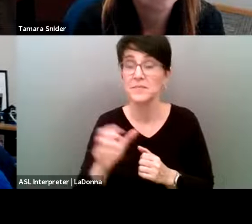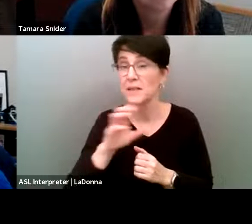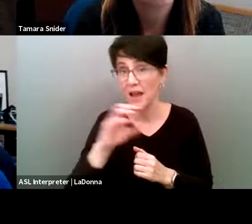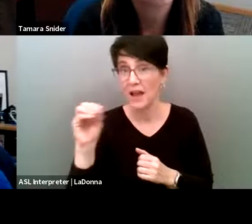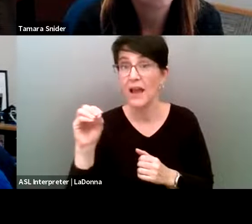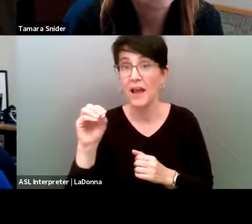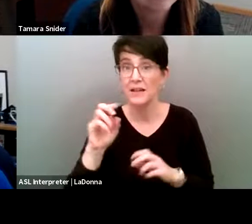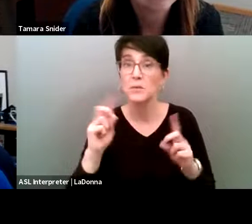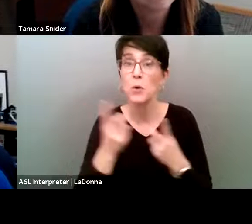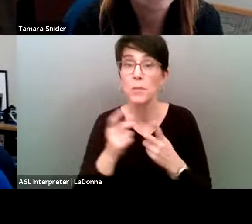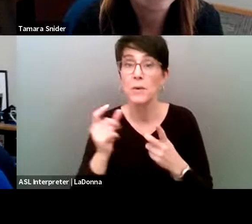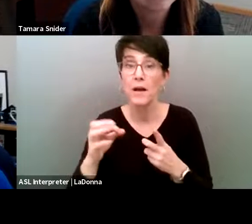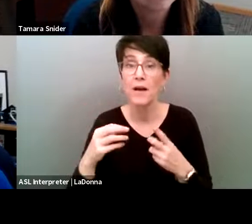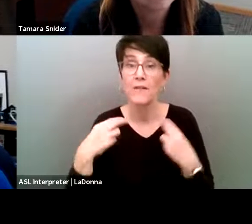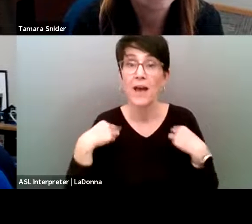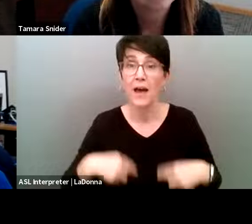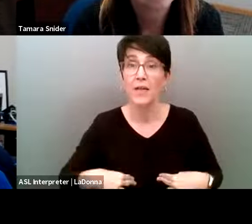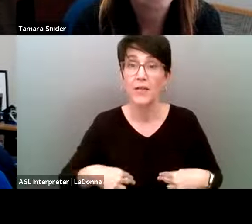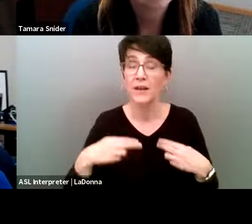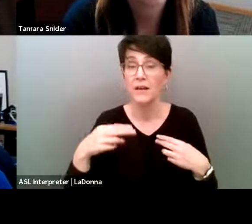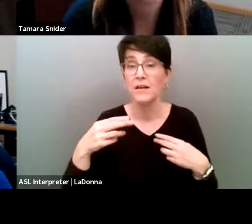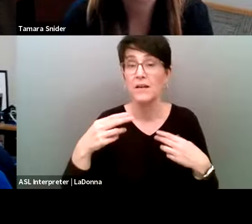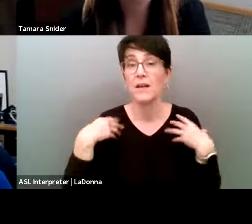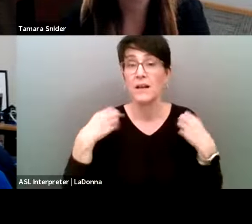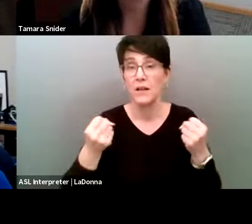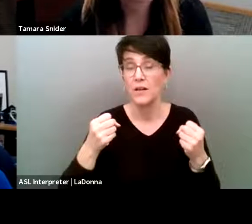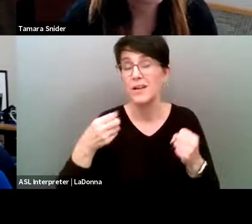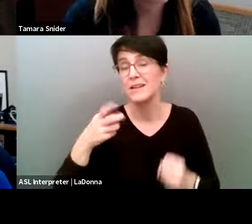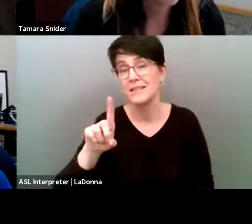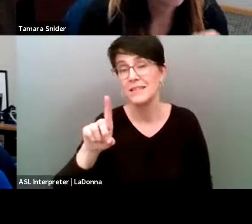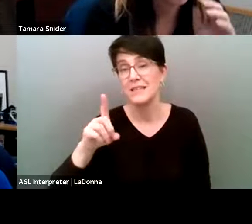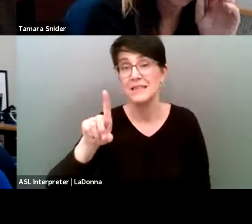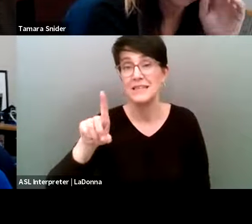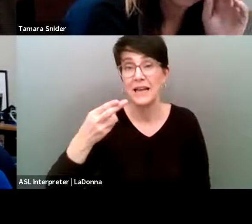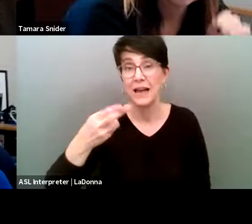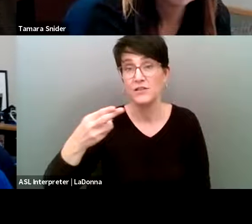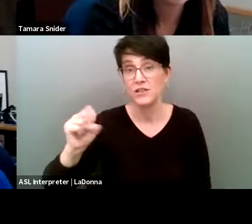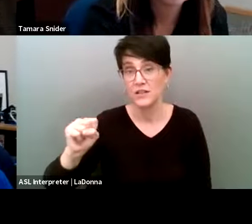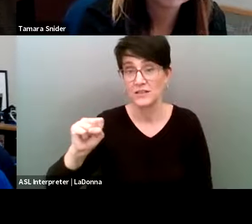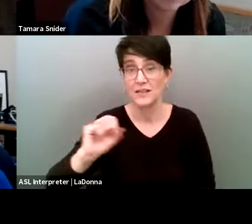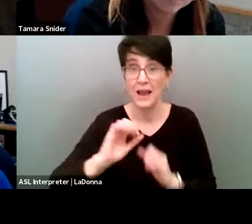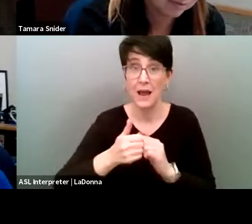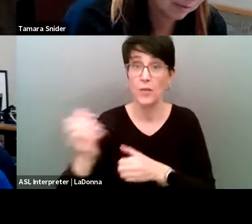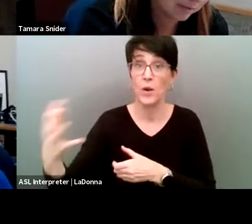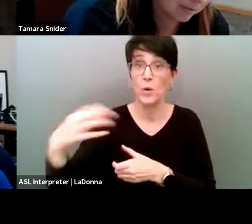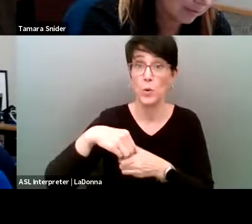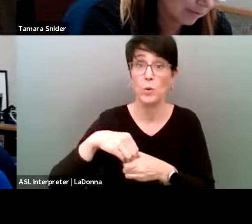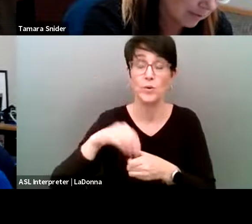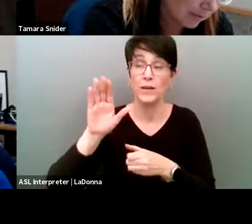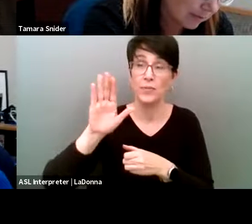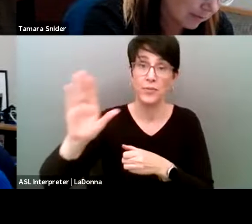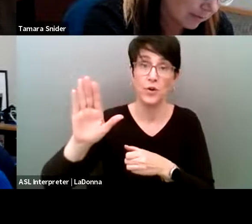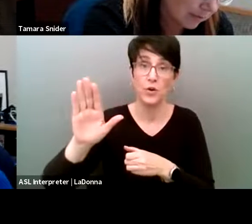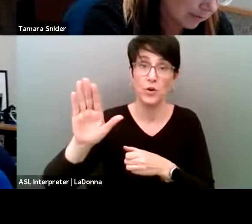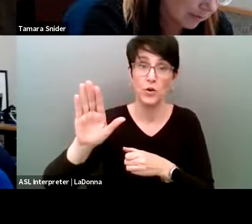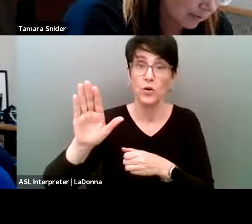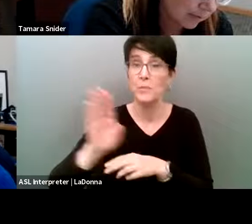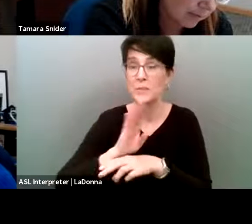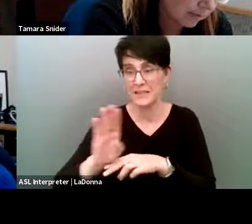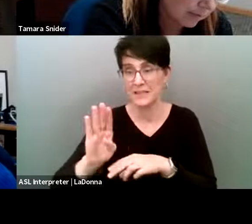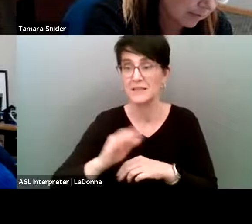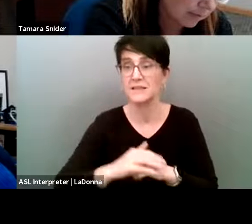Services, what they're doing to incorporate it into the way they do